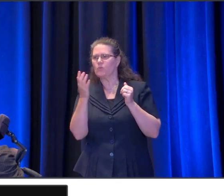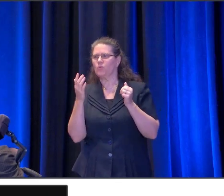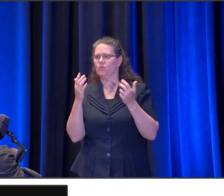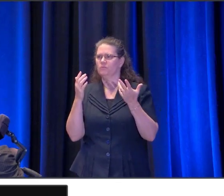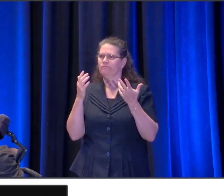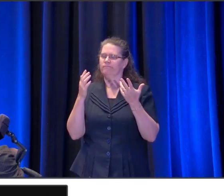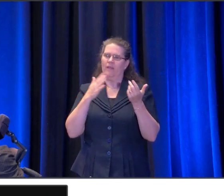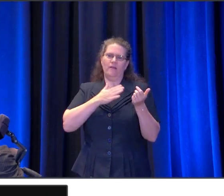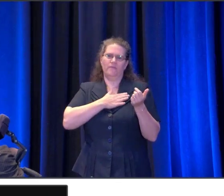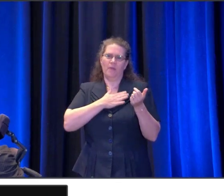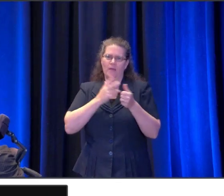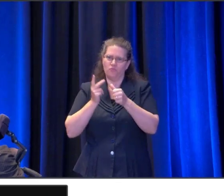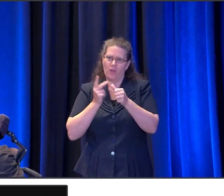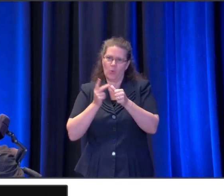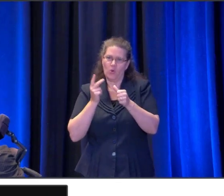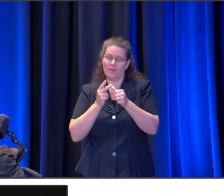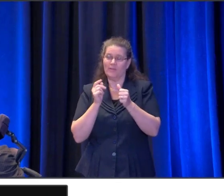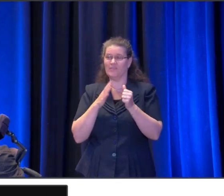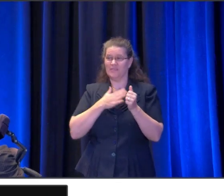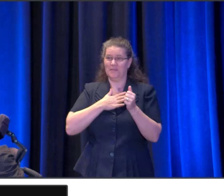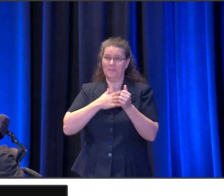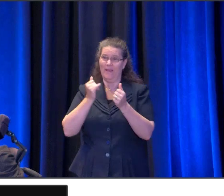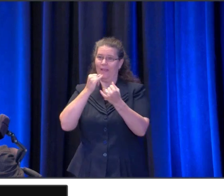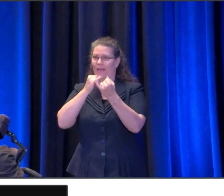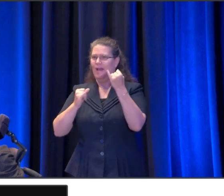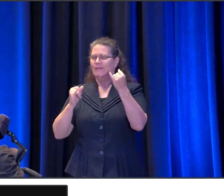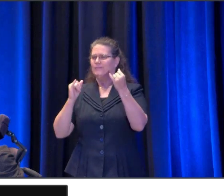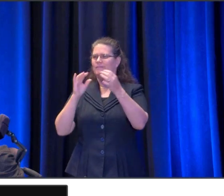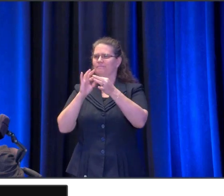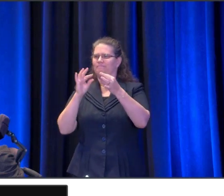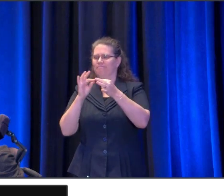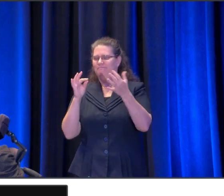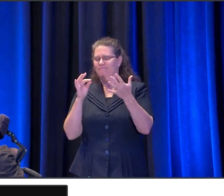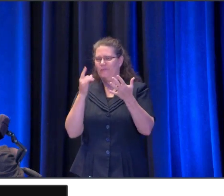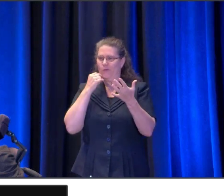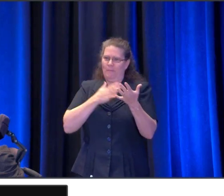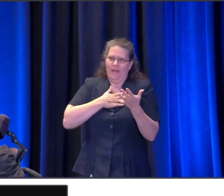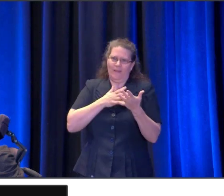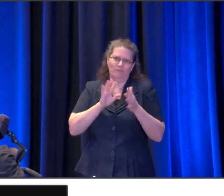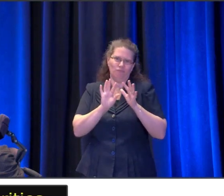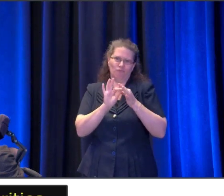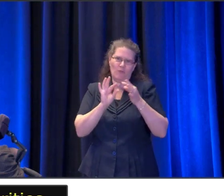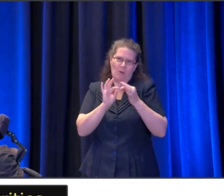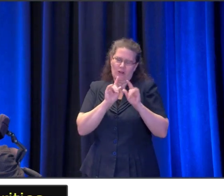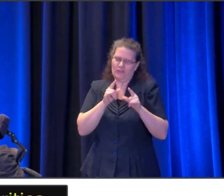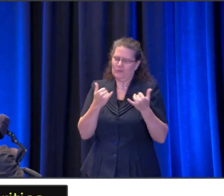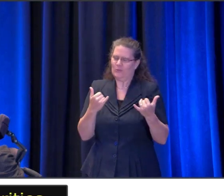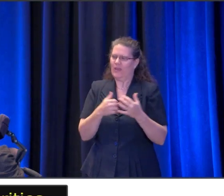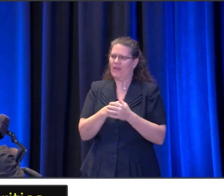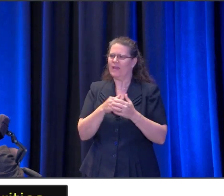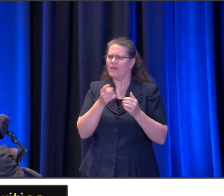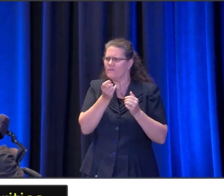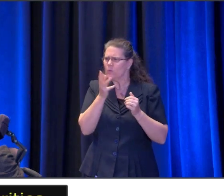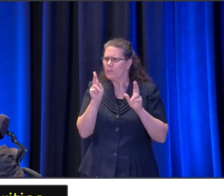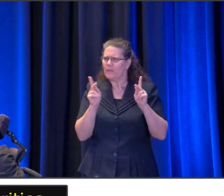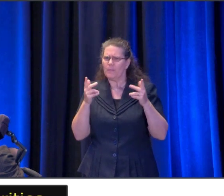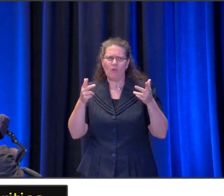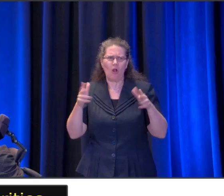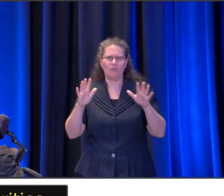priorities that I have. And my sort of final piece to my comments today is, and I heard a couple folks mention this as